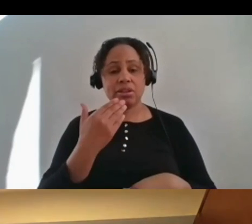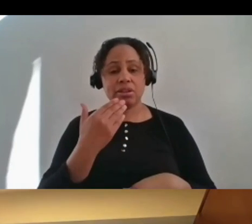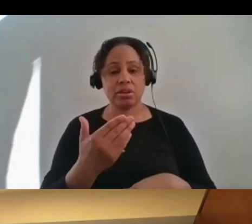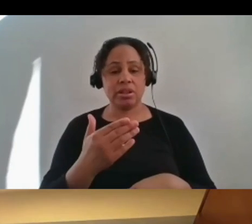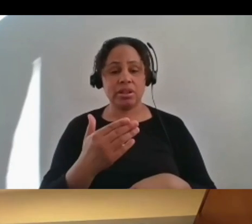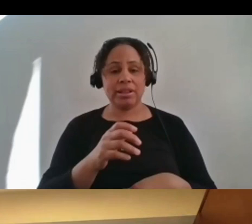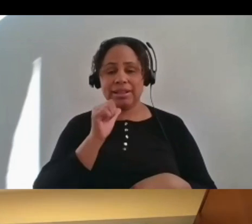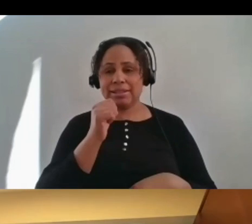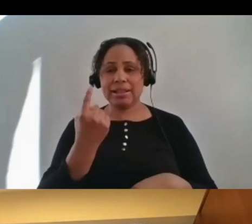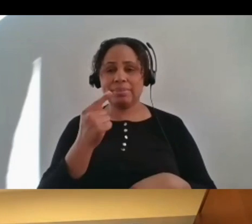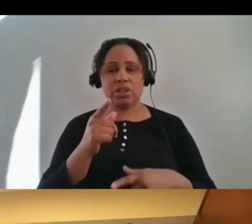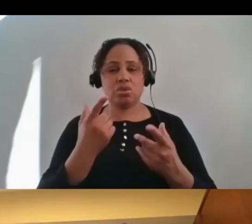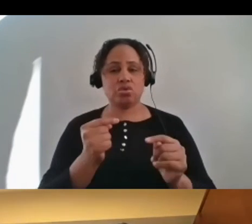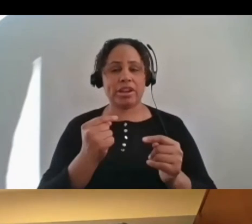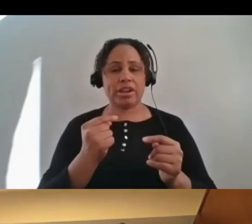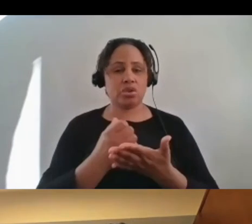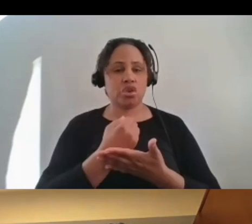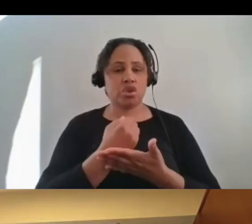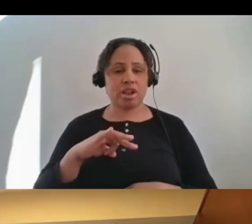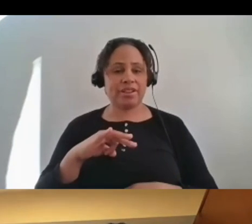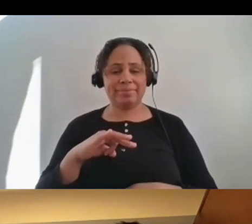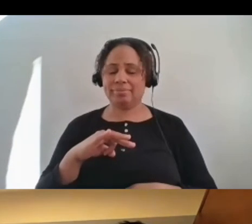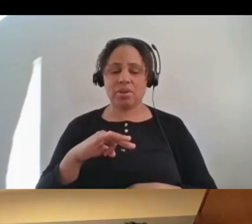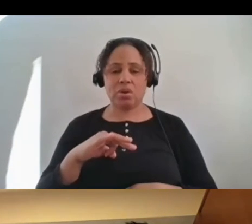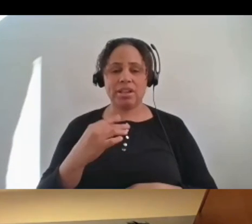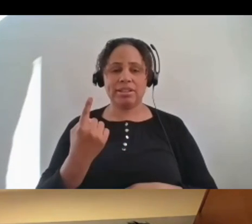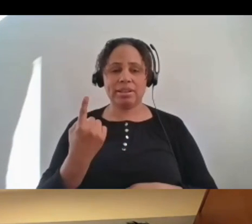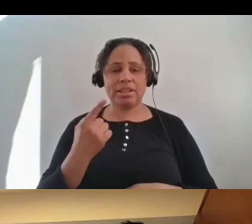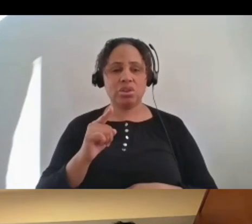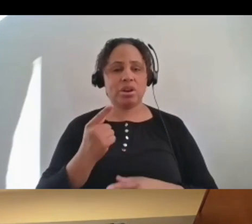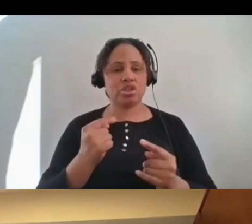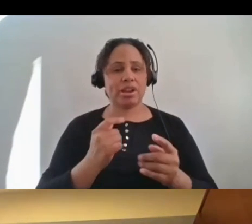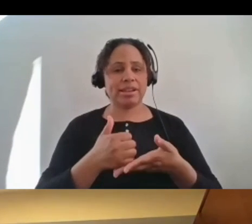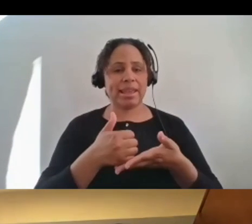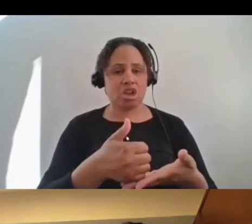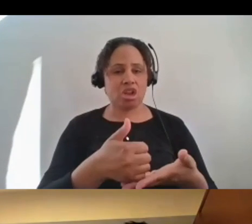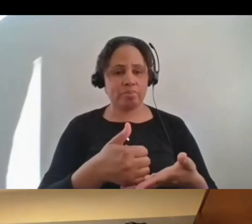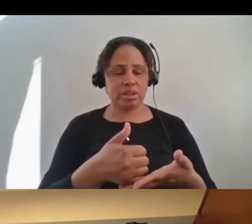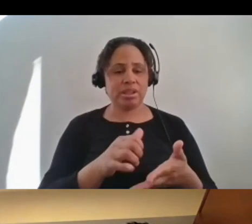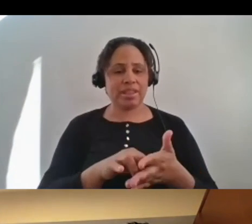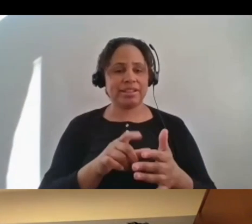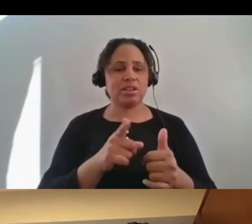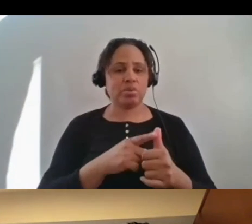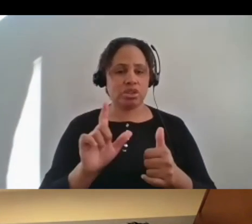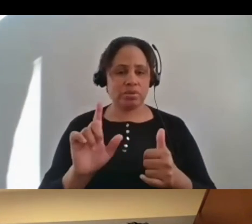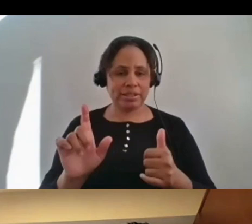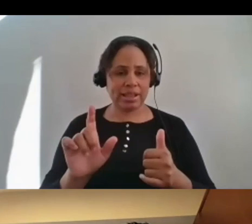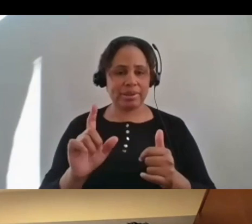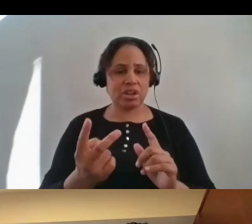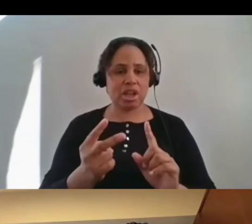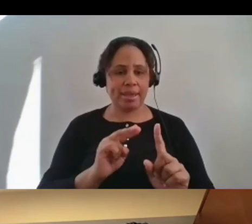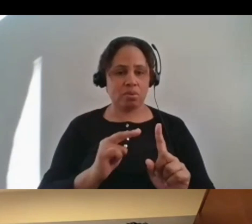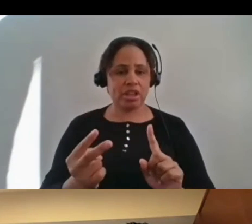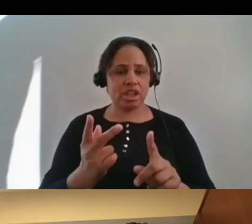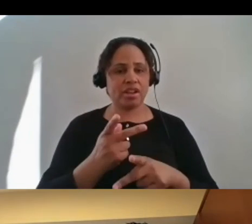not something you're trying to profit out of. It's actually something that you're trying to help someone. That's the original Islamic outlook on what a loan is